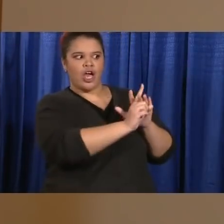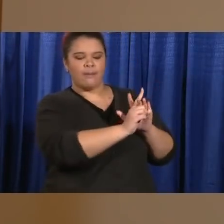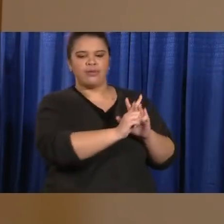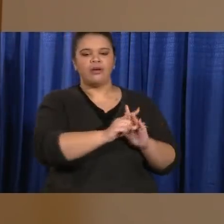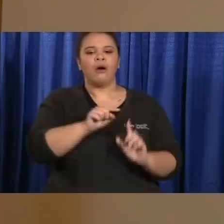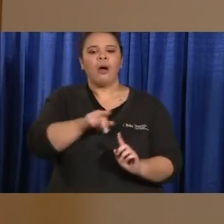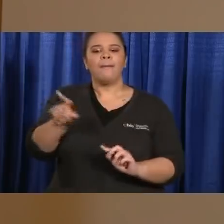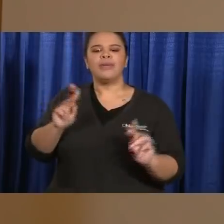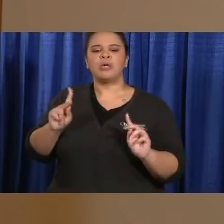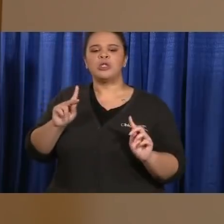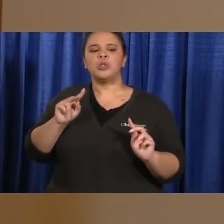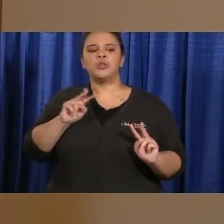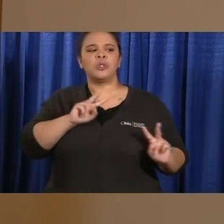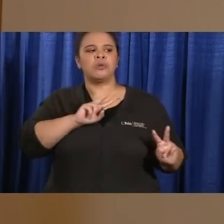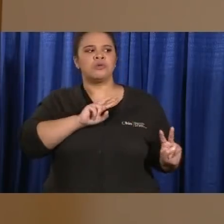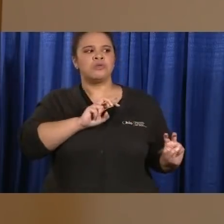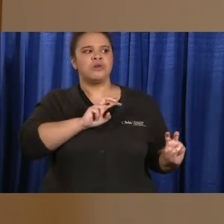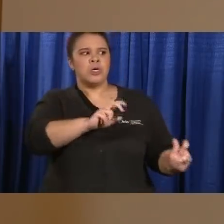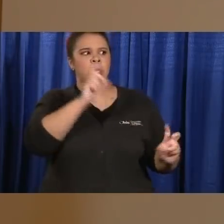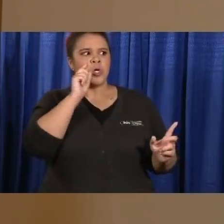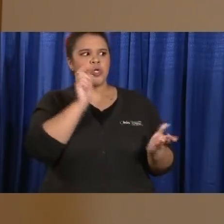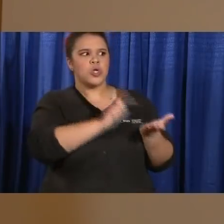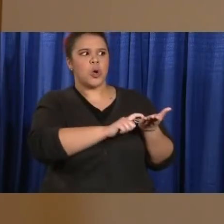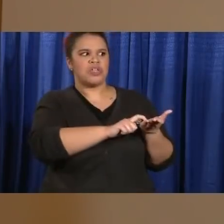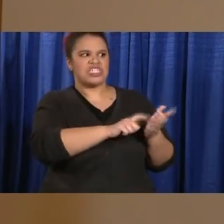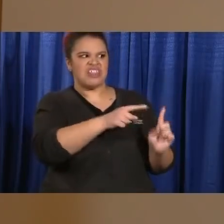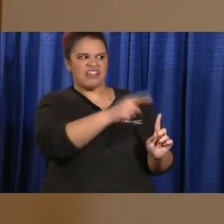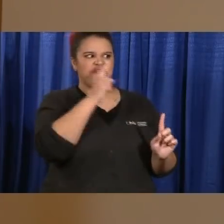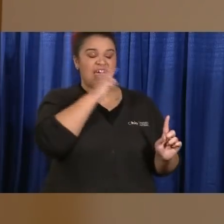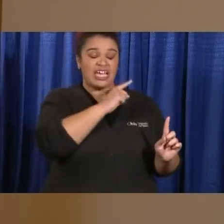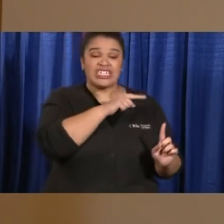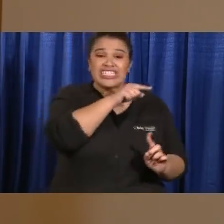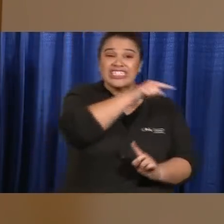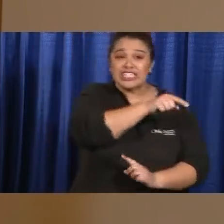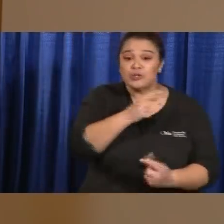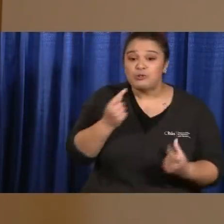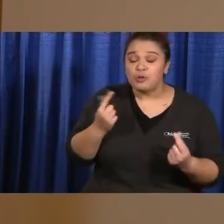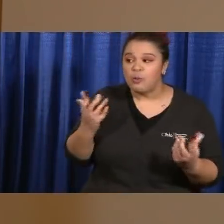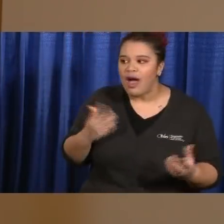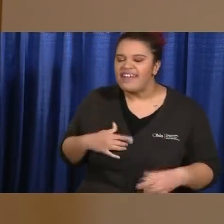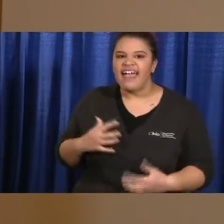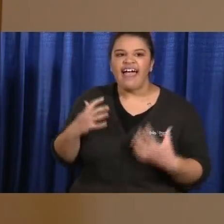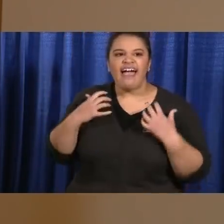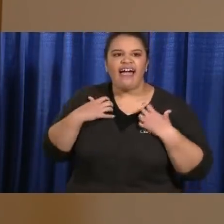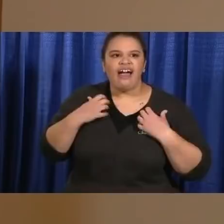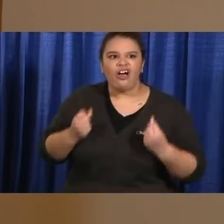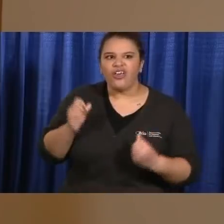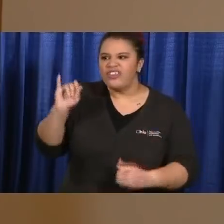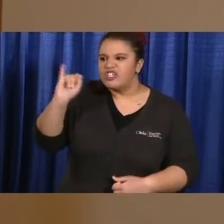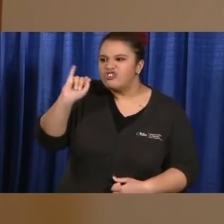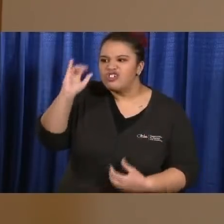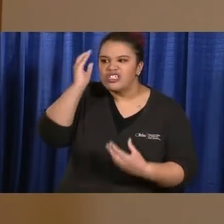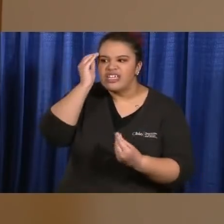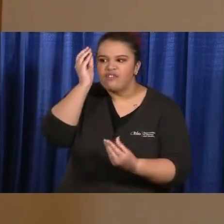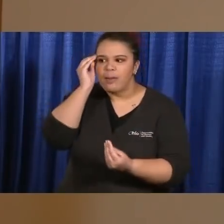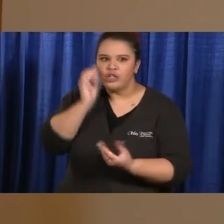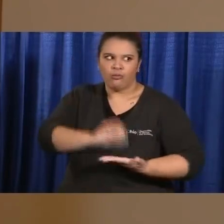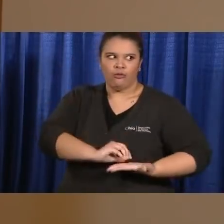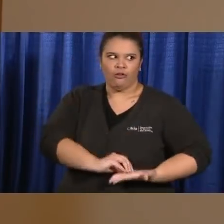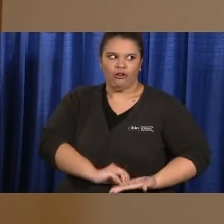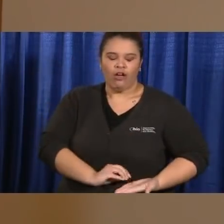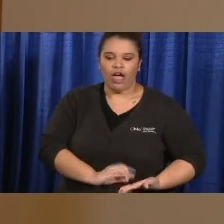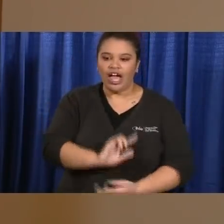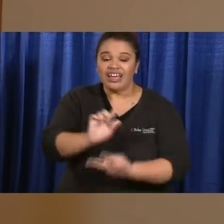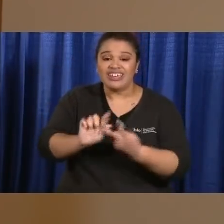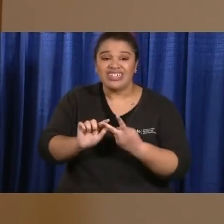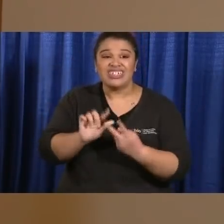real, it's not true, because these people were taking health insurance information, DNA swabs. I mean, that's very scary. So what